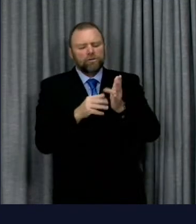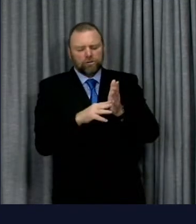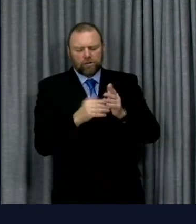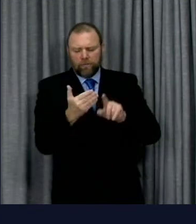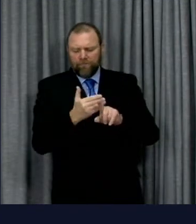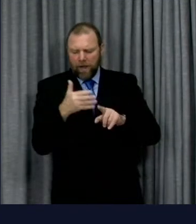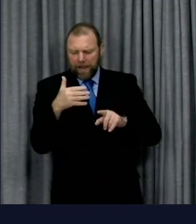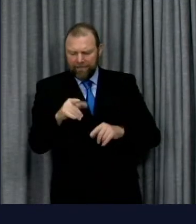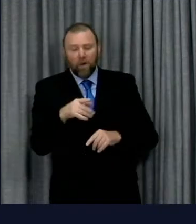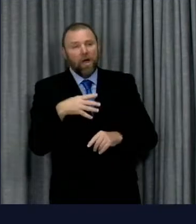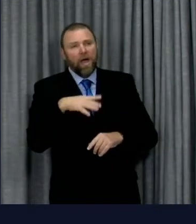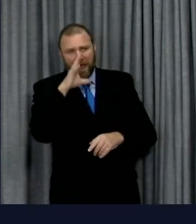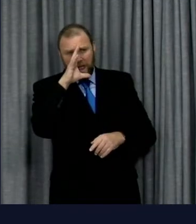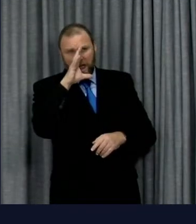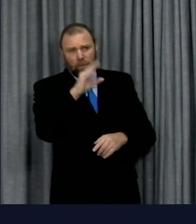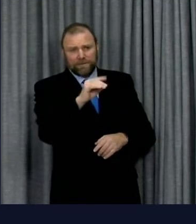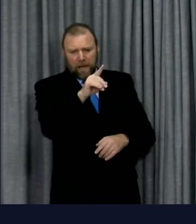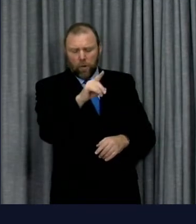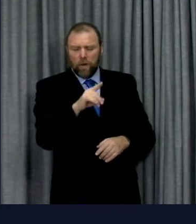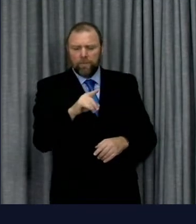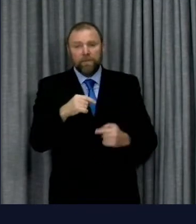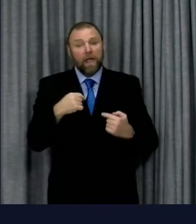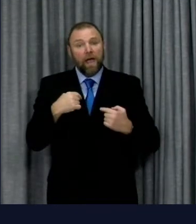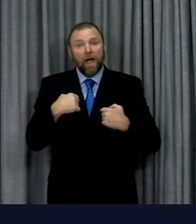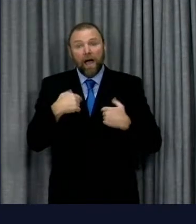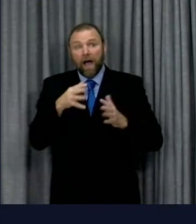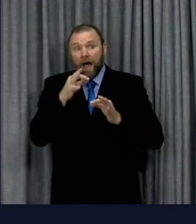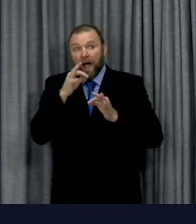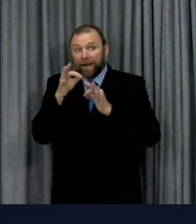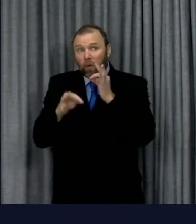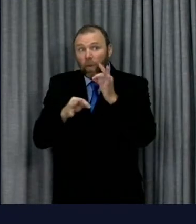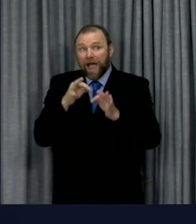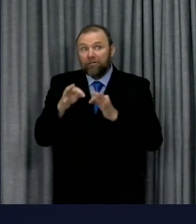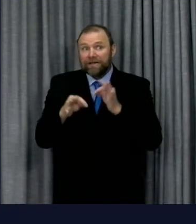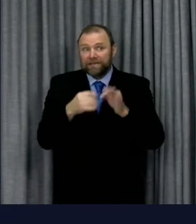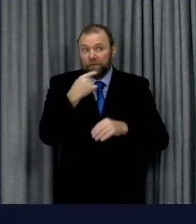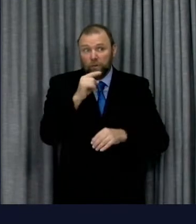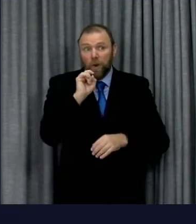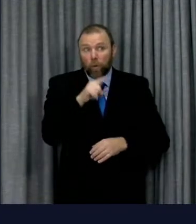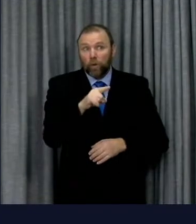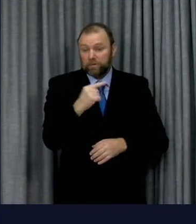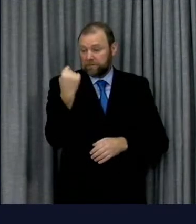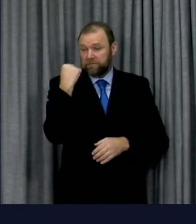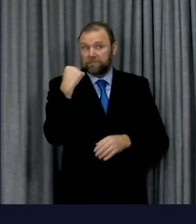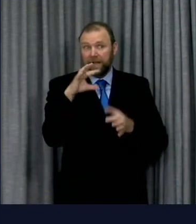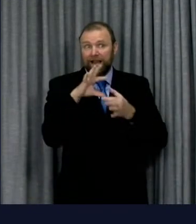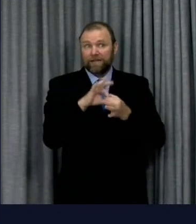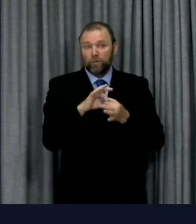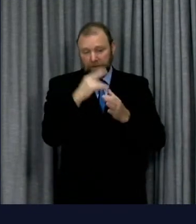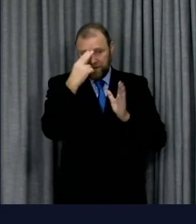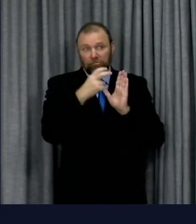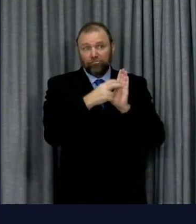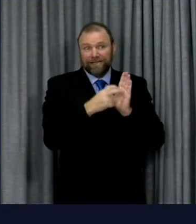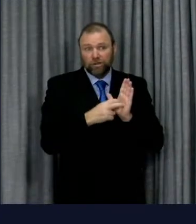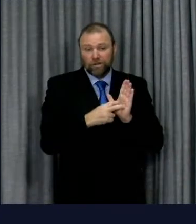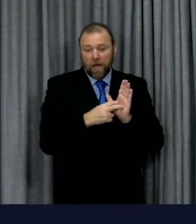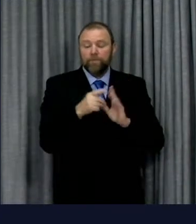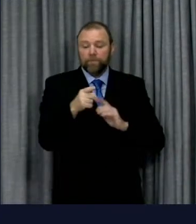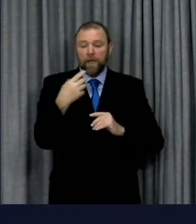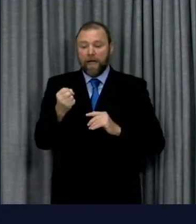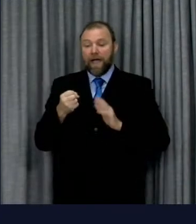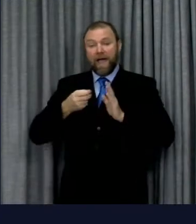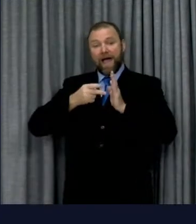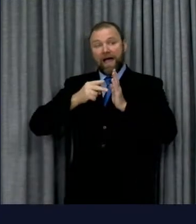just wanted to tell you that I did make the inquiries that I said that I would about the register. There is a plan